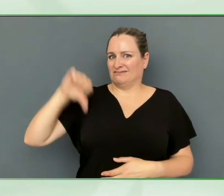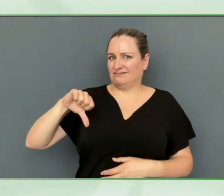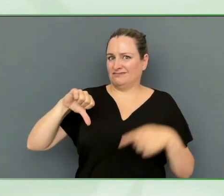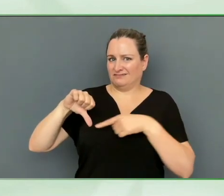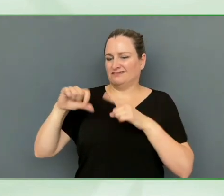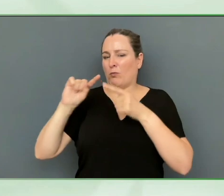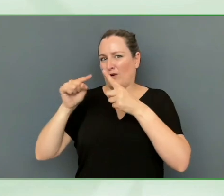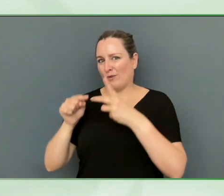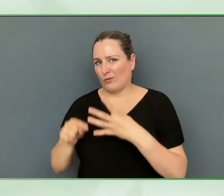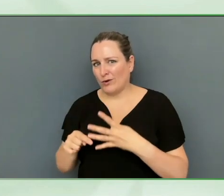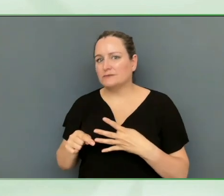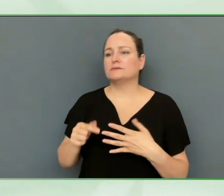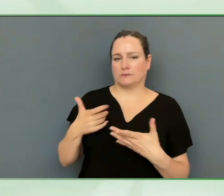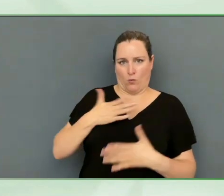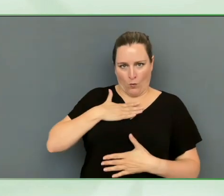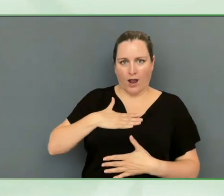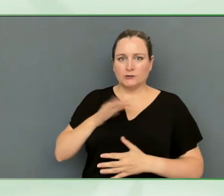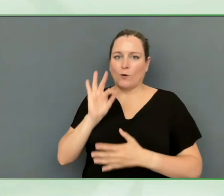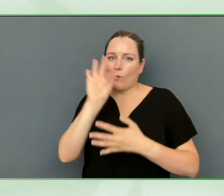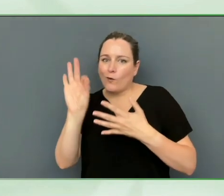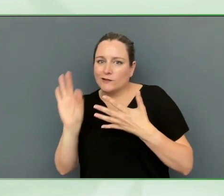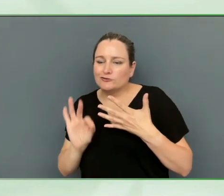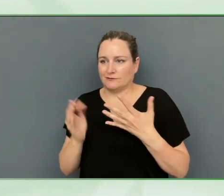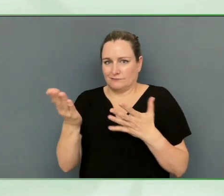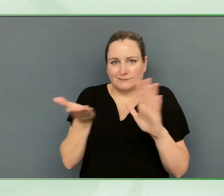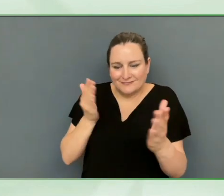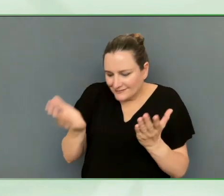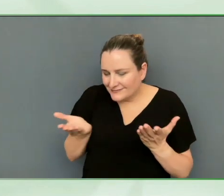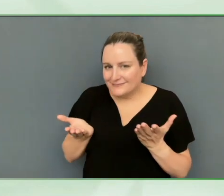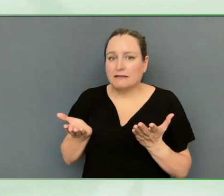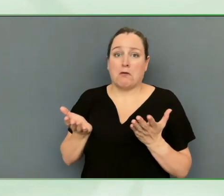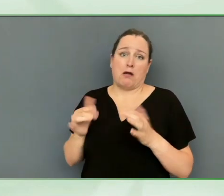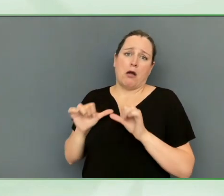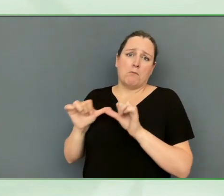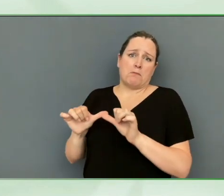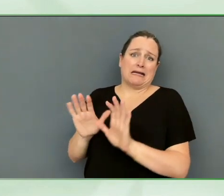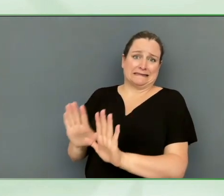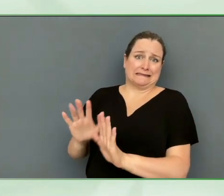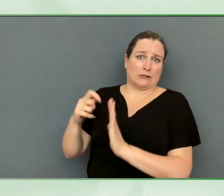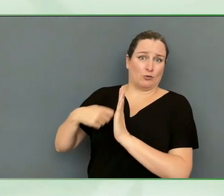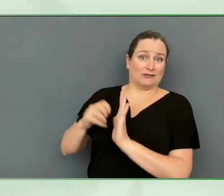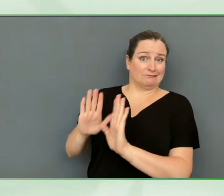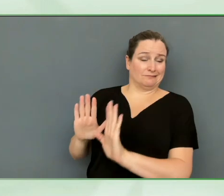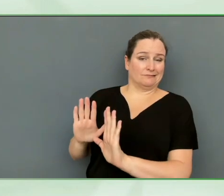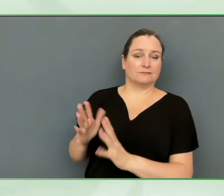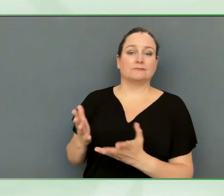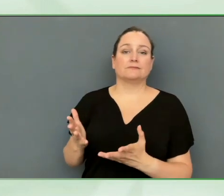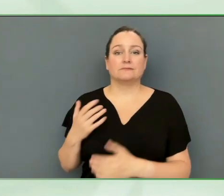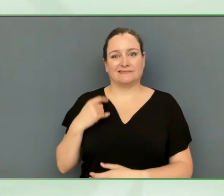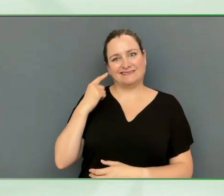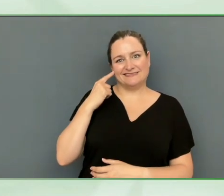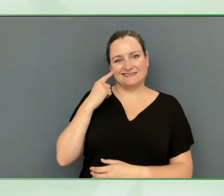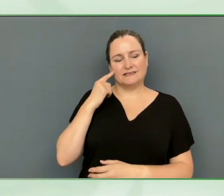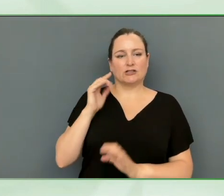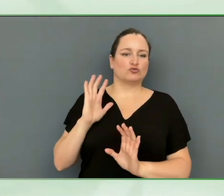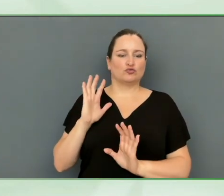because these metrics are not available right now, and we don't think that's a very good thing, so we are working